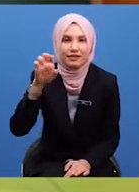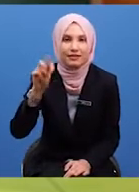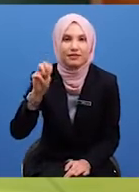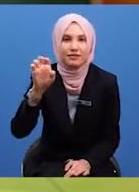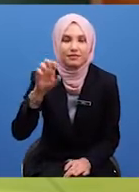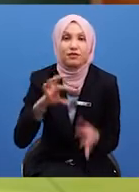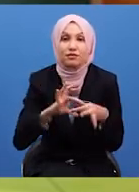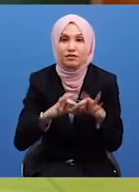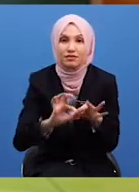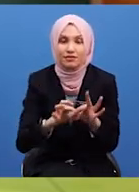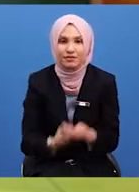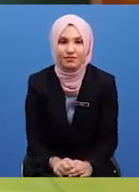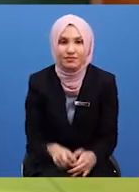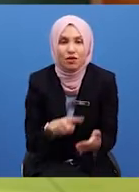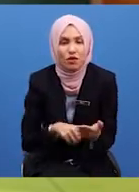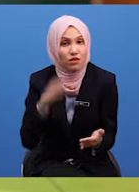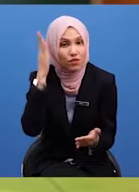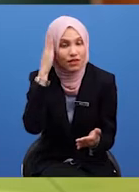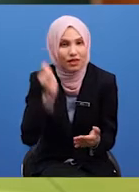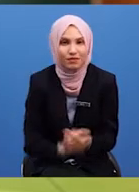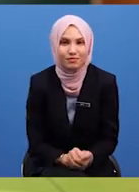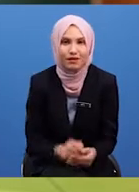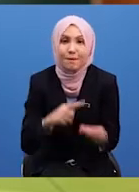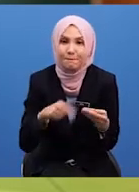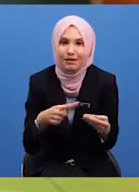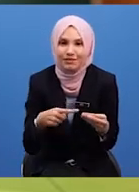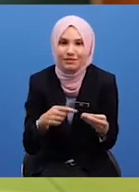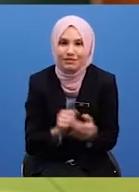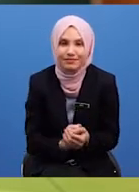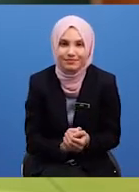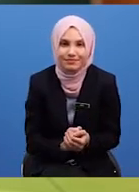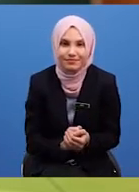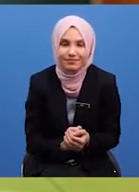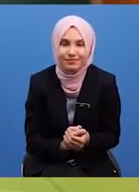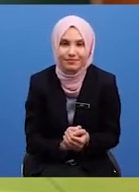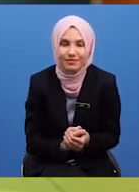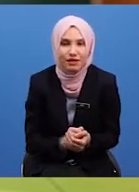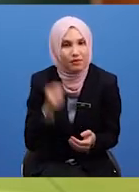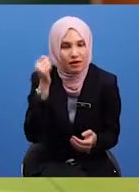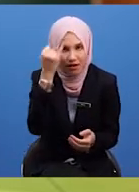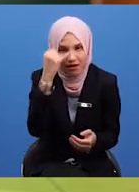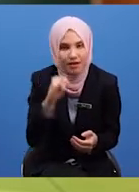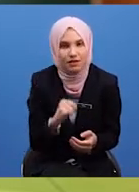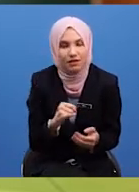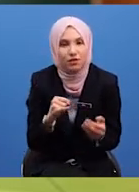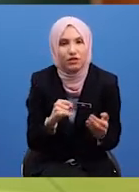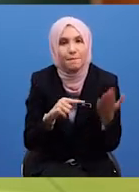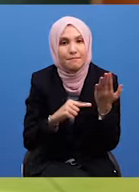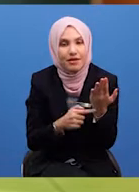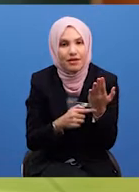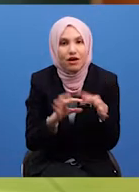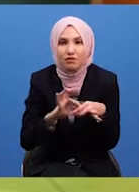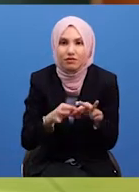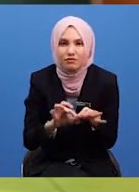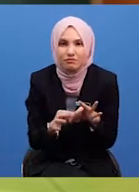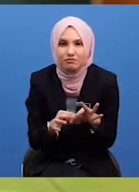story. What do we know about themes? When a particular idea runs from the beginning of the